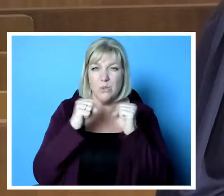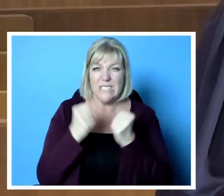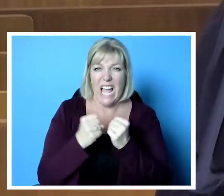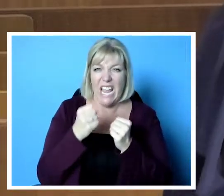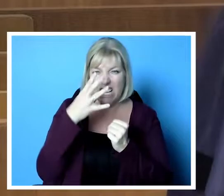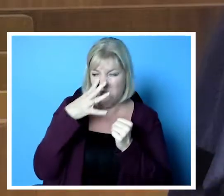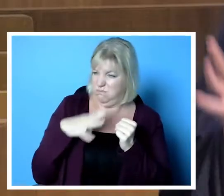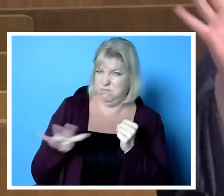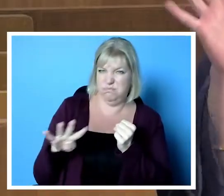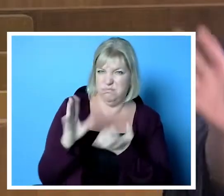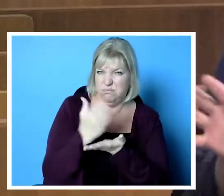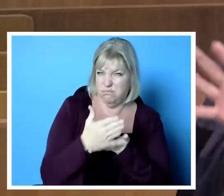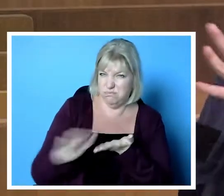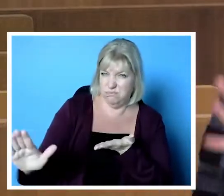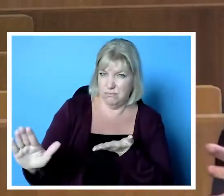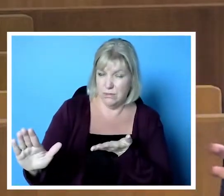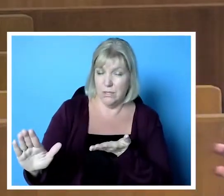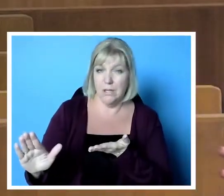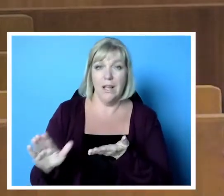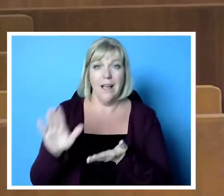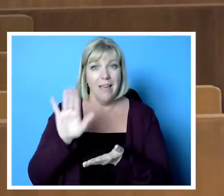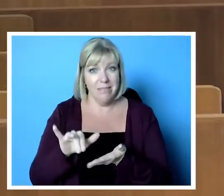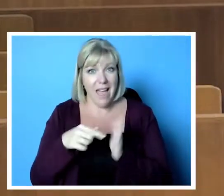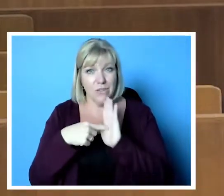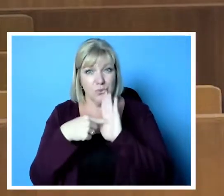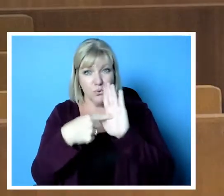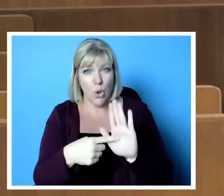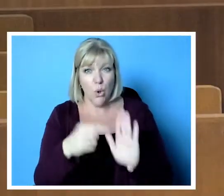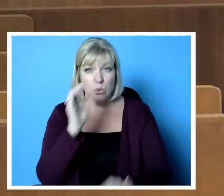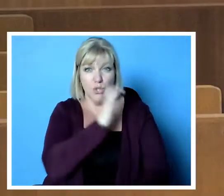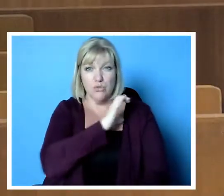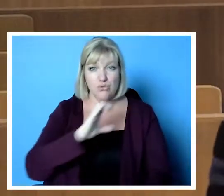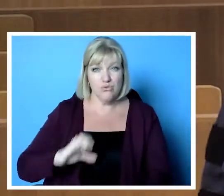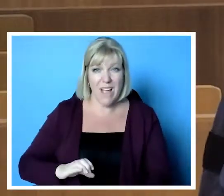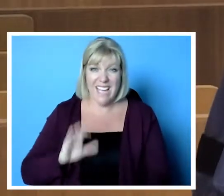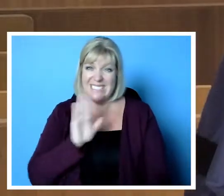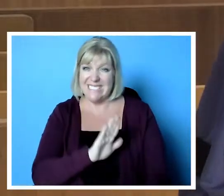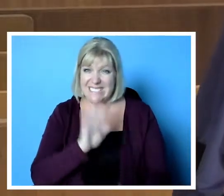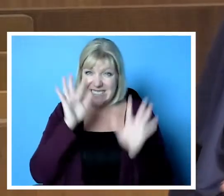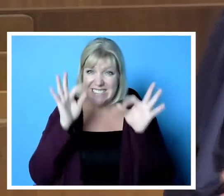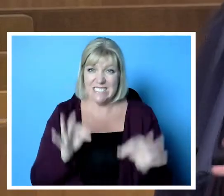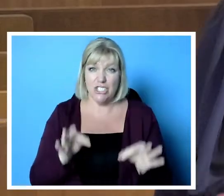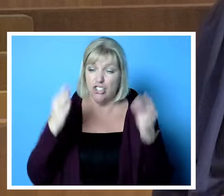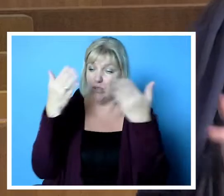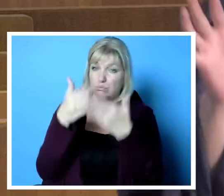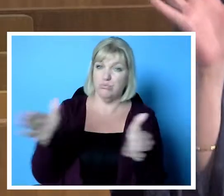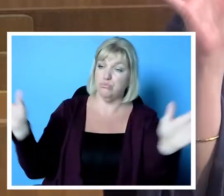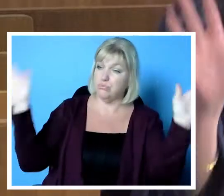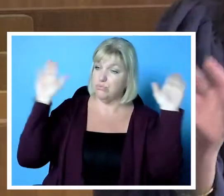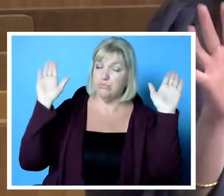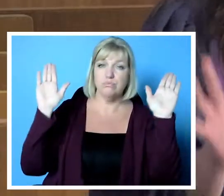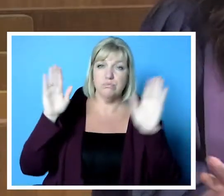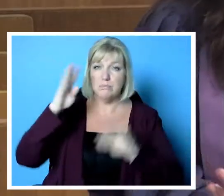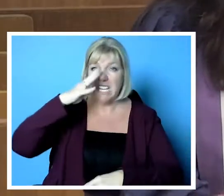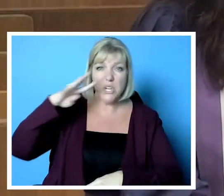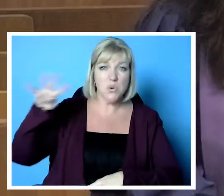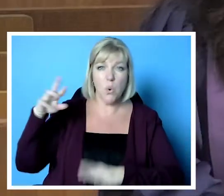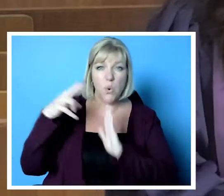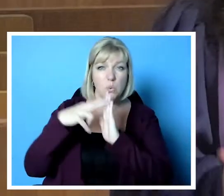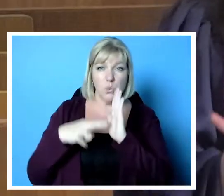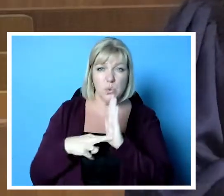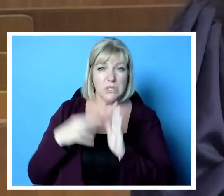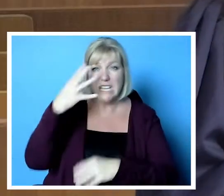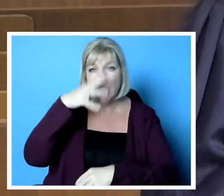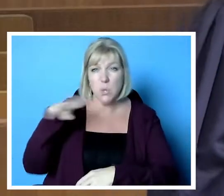illustrates Christ's public decision to break boundaries and customs in order to restore this man